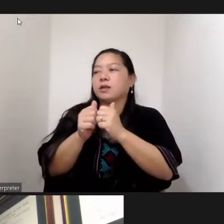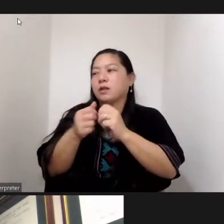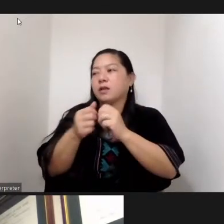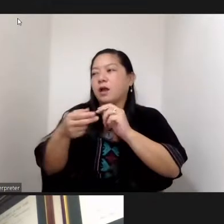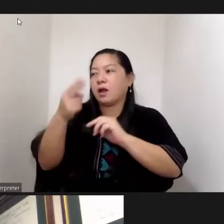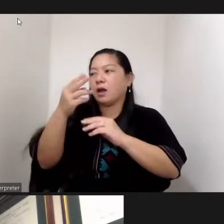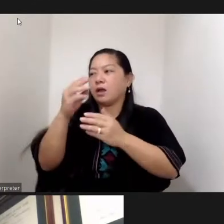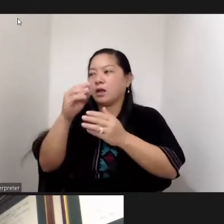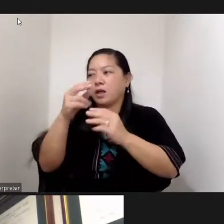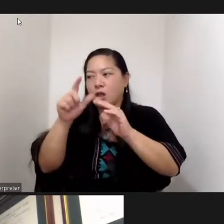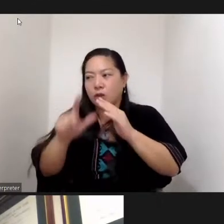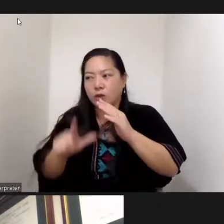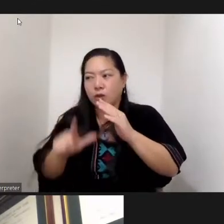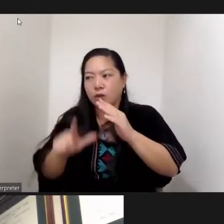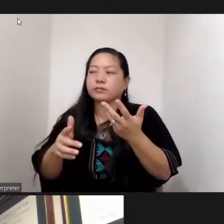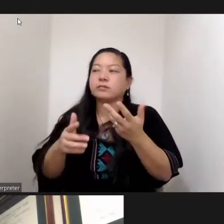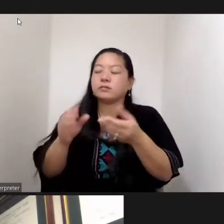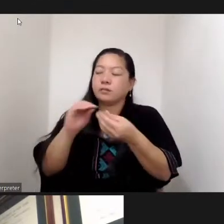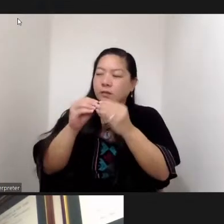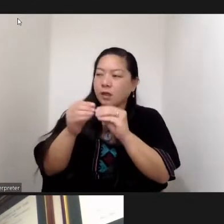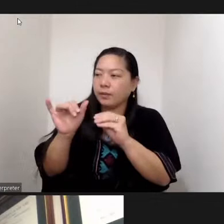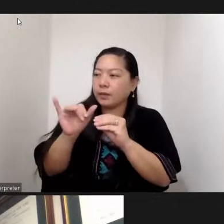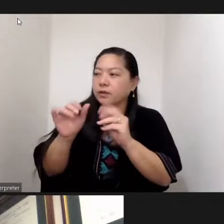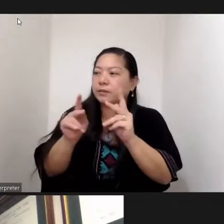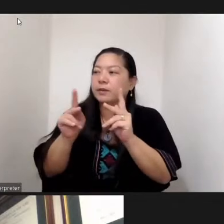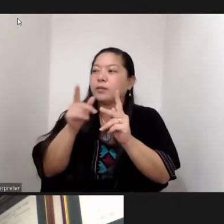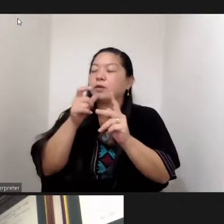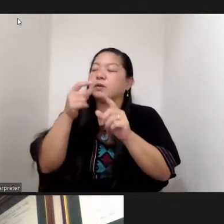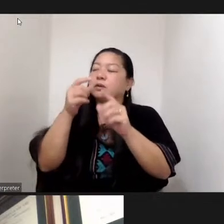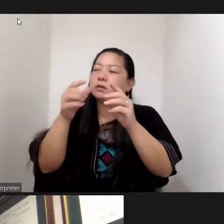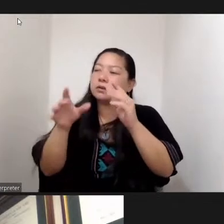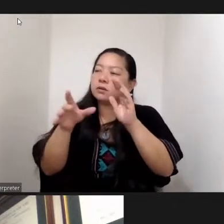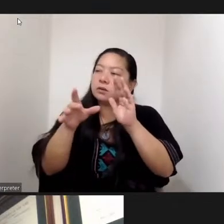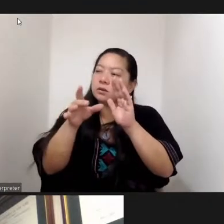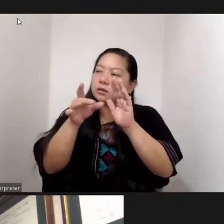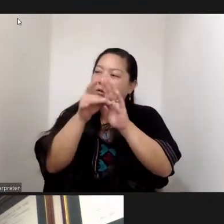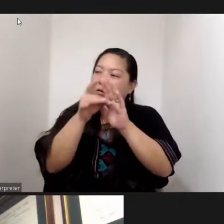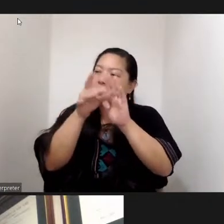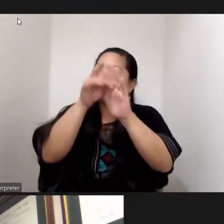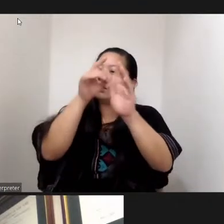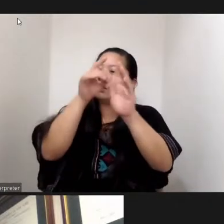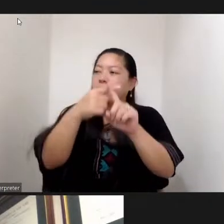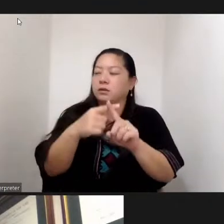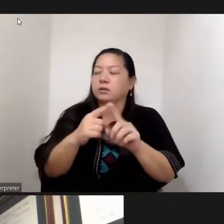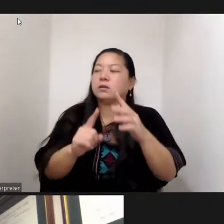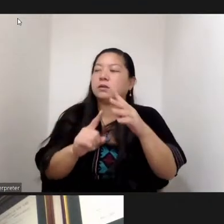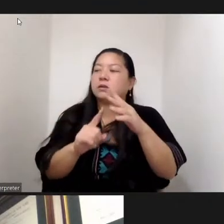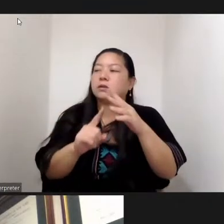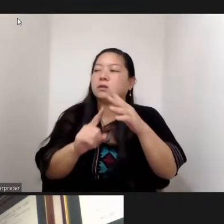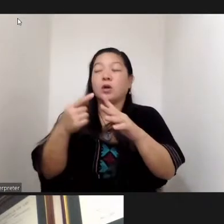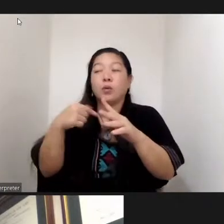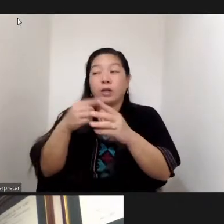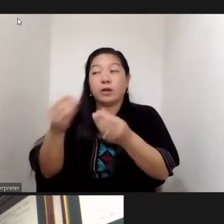also, after we are given a certification for its public health